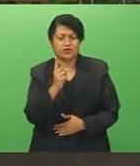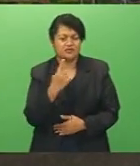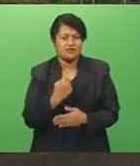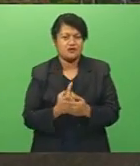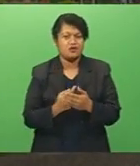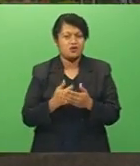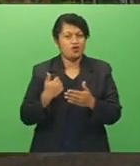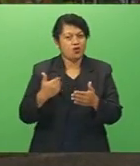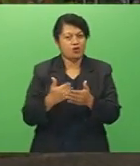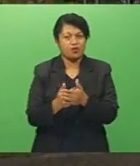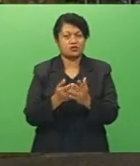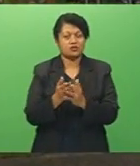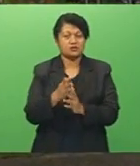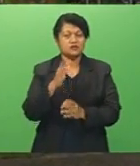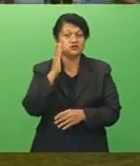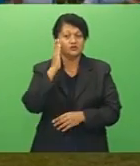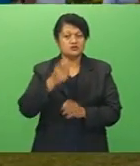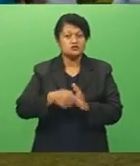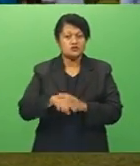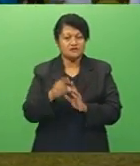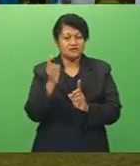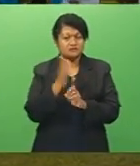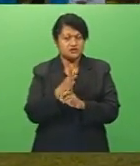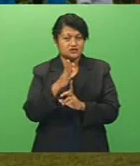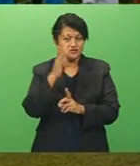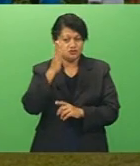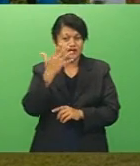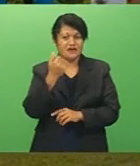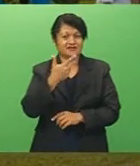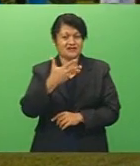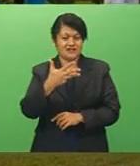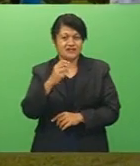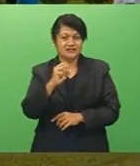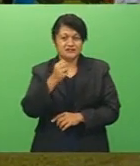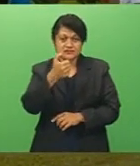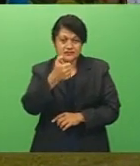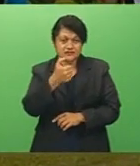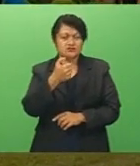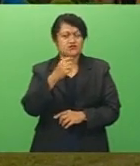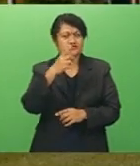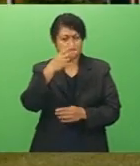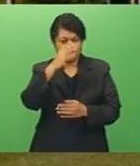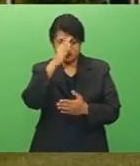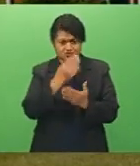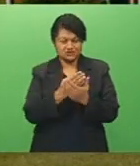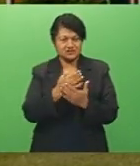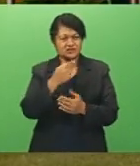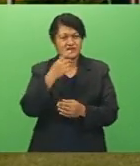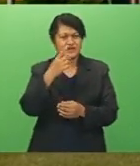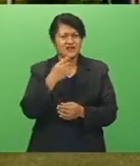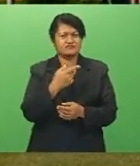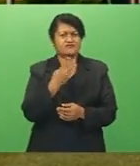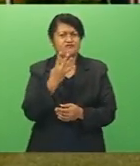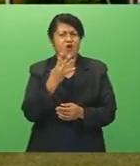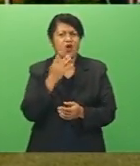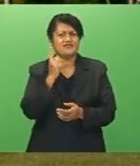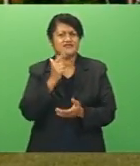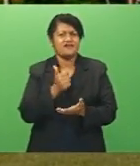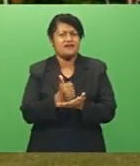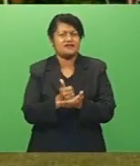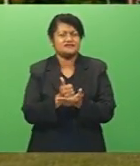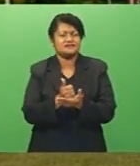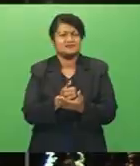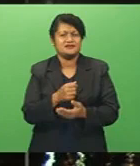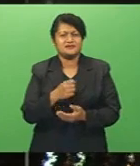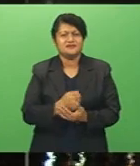Special School has 96 students with 16 teachers and 4 teacher aides. Sainiani Boila,